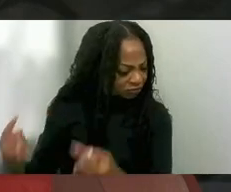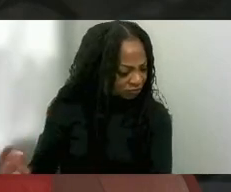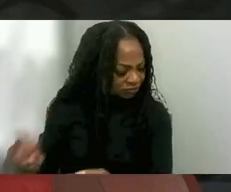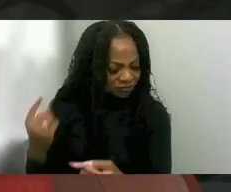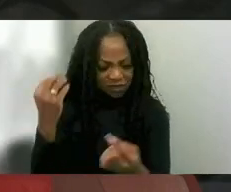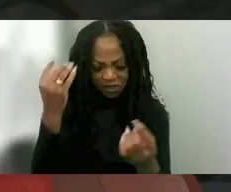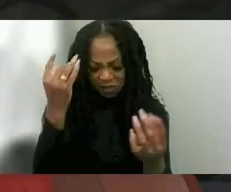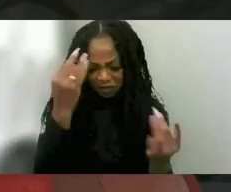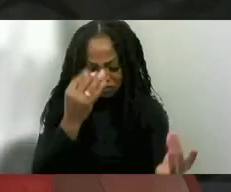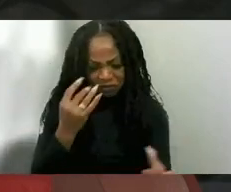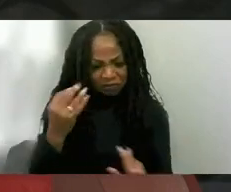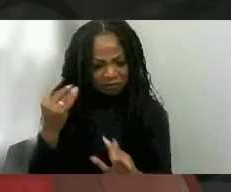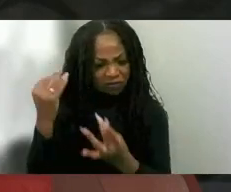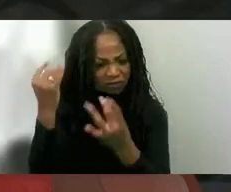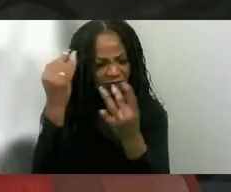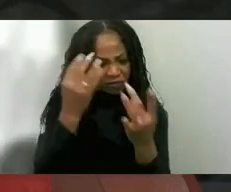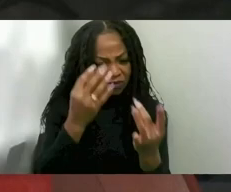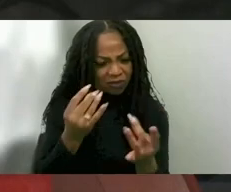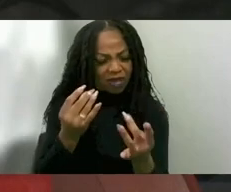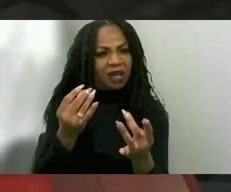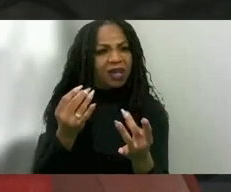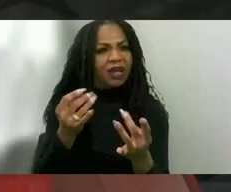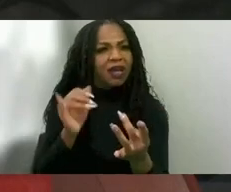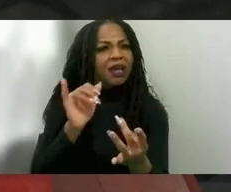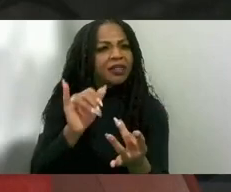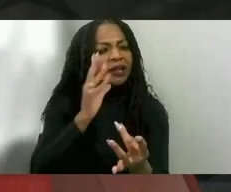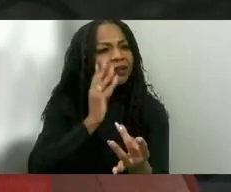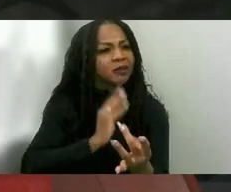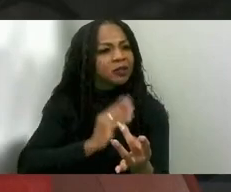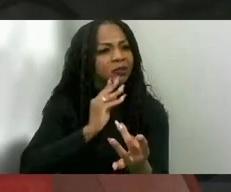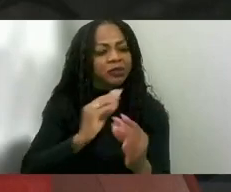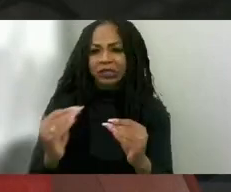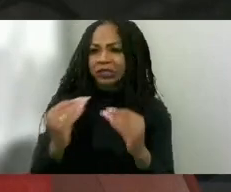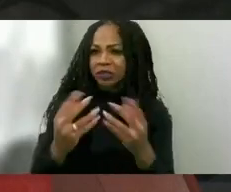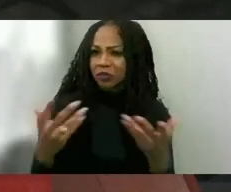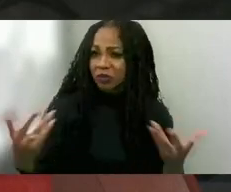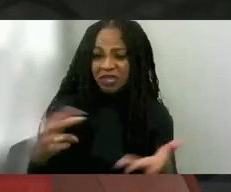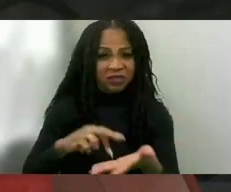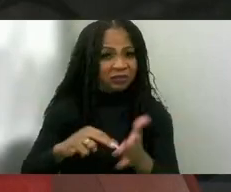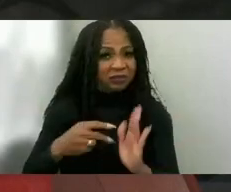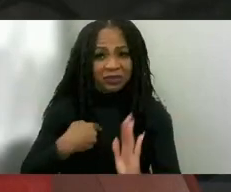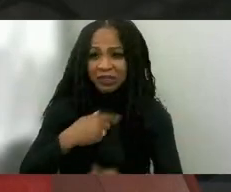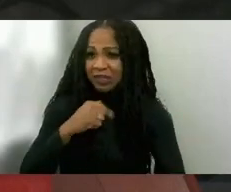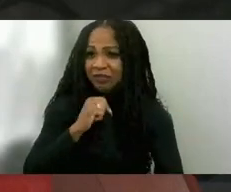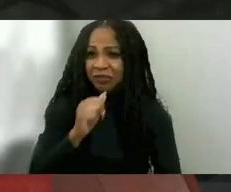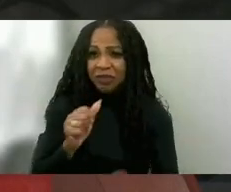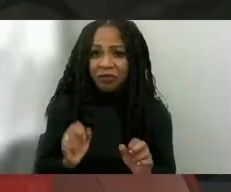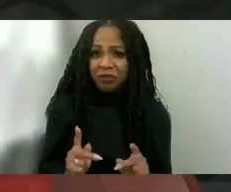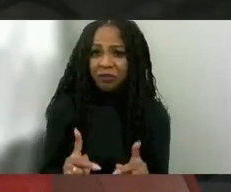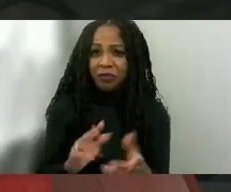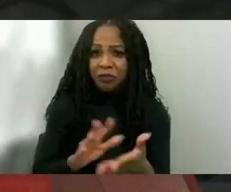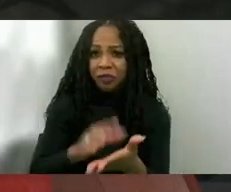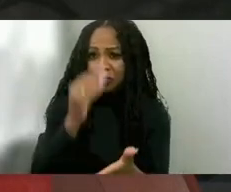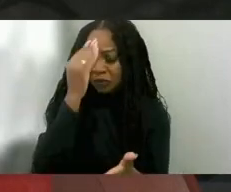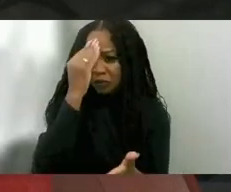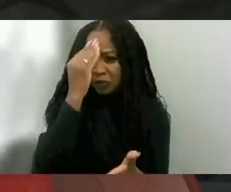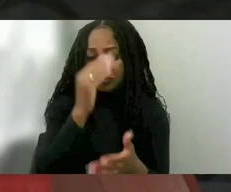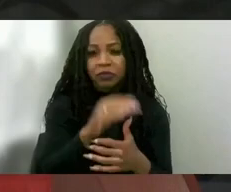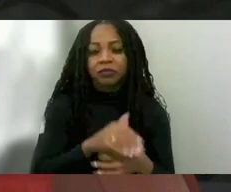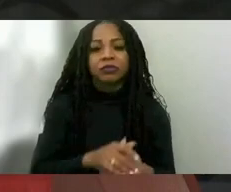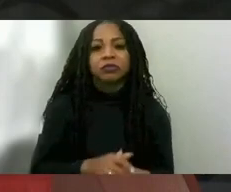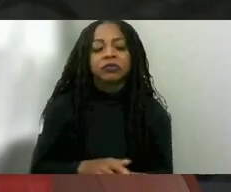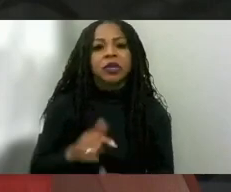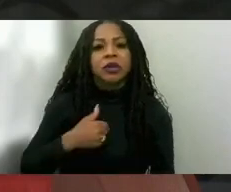message? Was it that I should not be allowed to learn? When I became older,